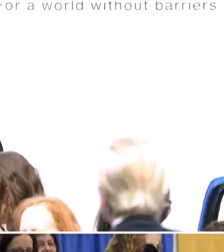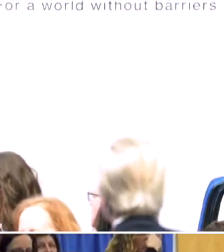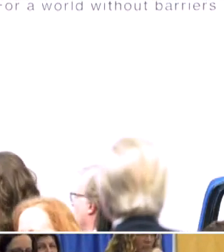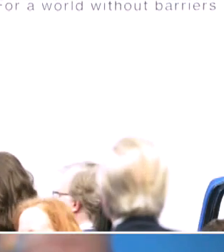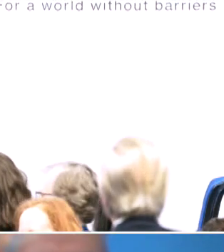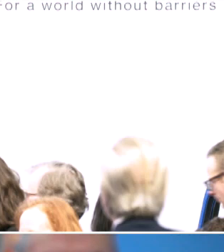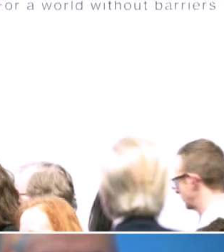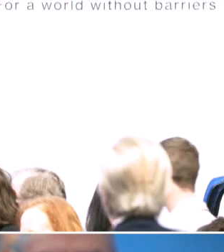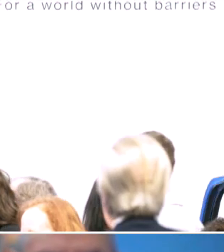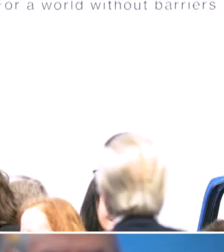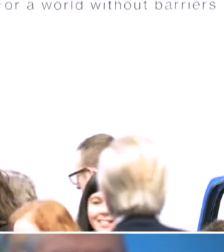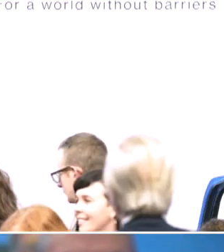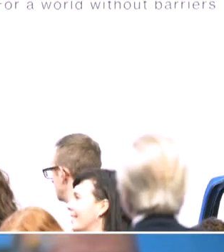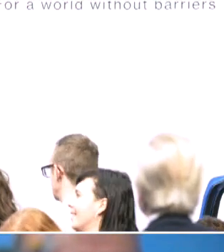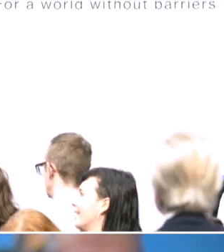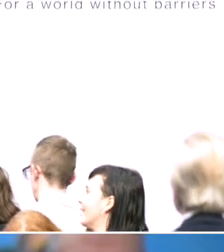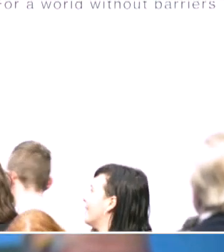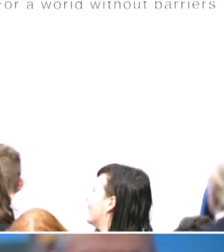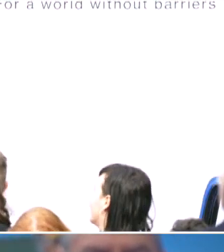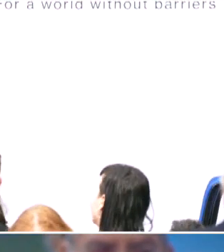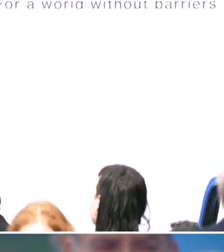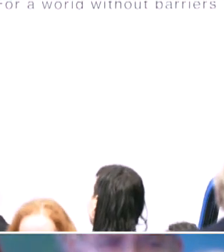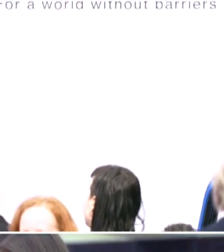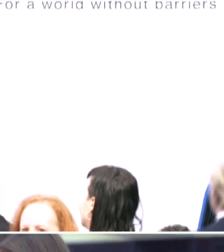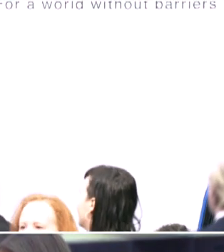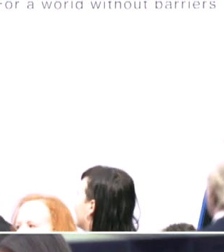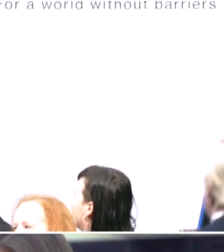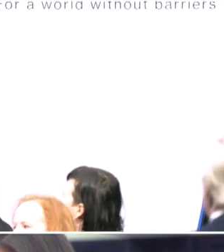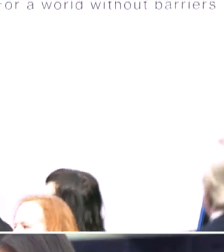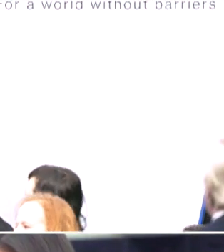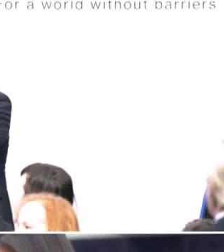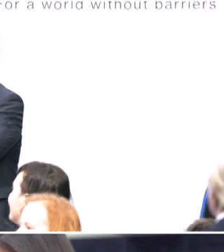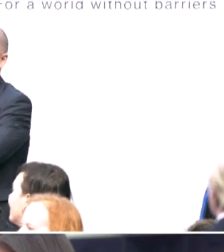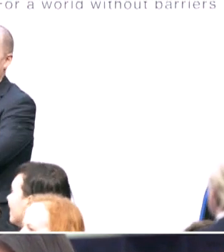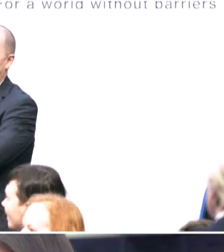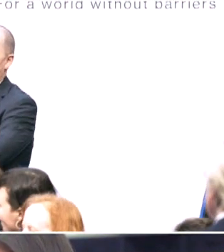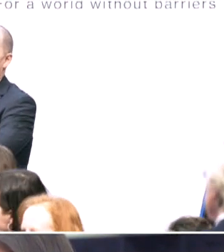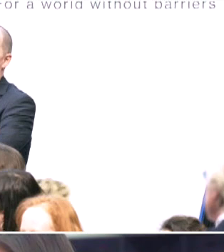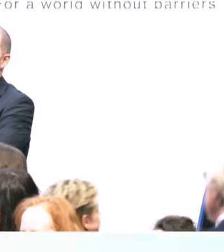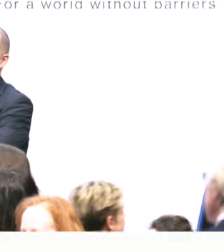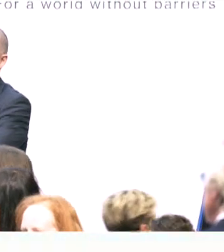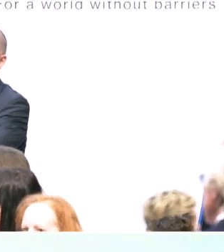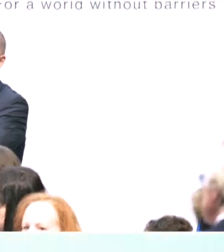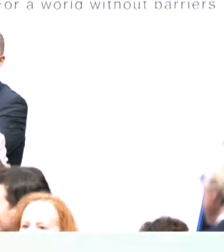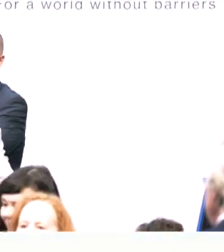me just okay, guys, the way more people on the podium, I am. please. We could change the